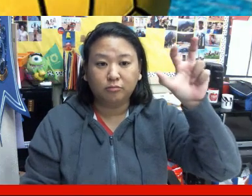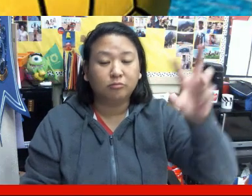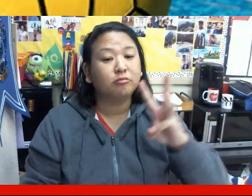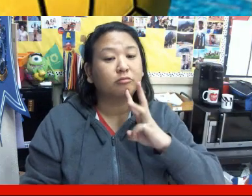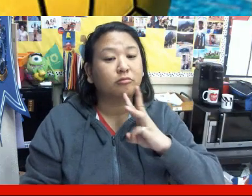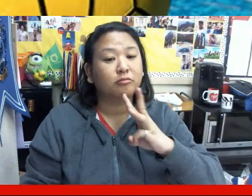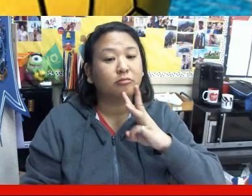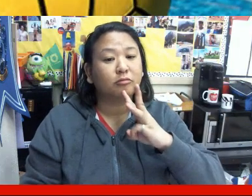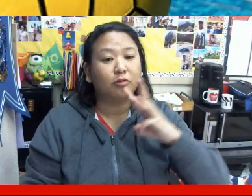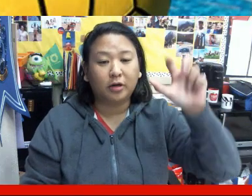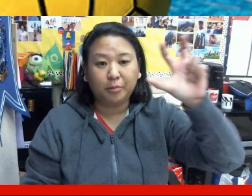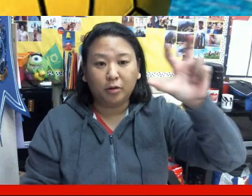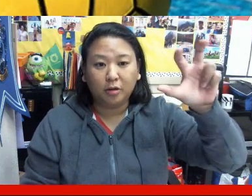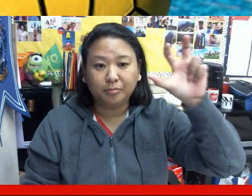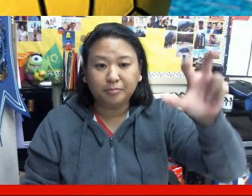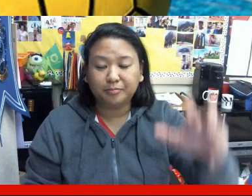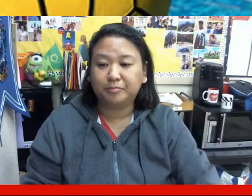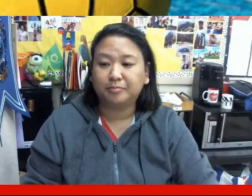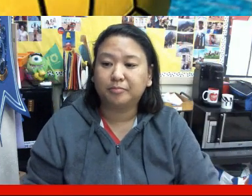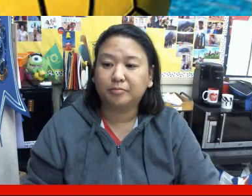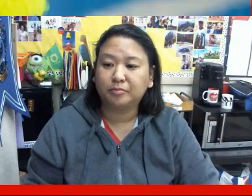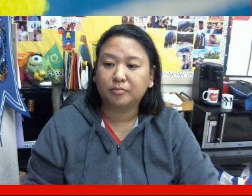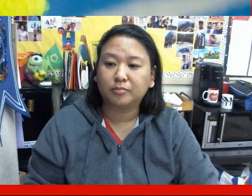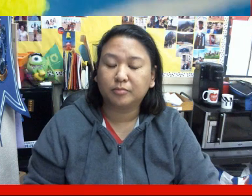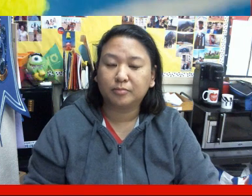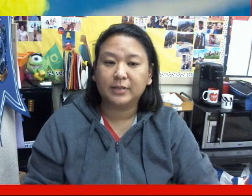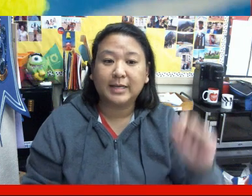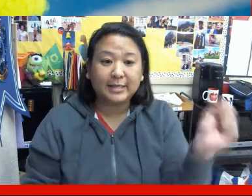polo. Water polo.